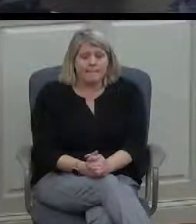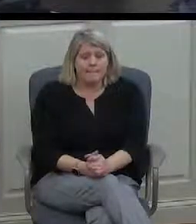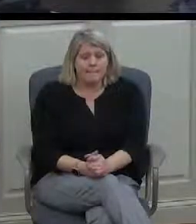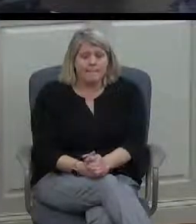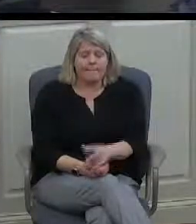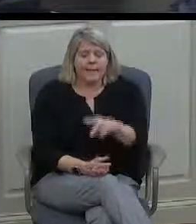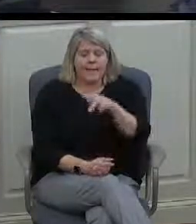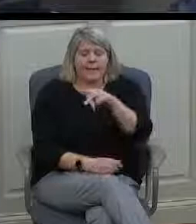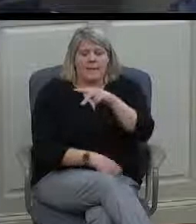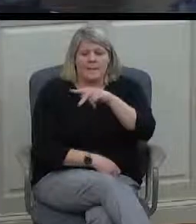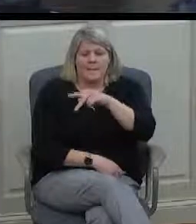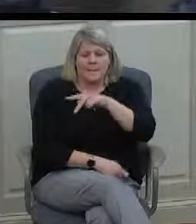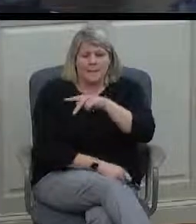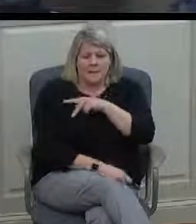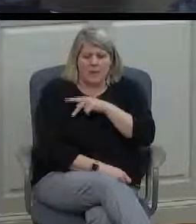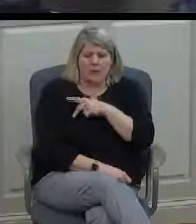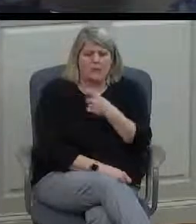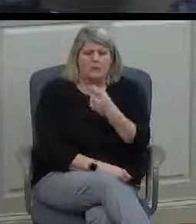Have you given thought to,